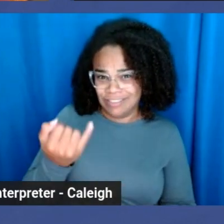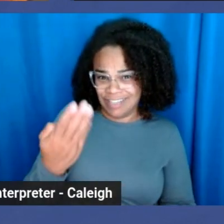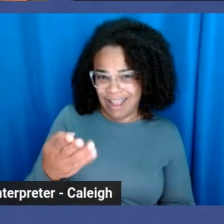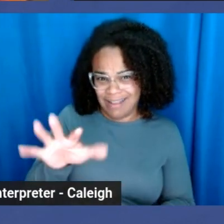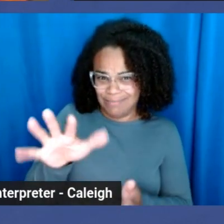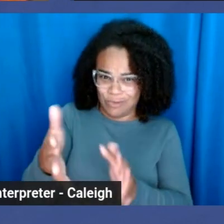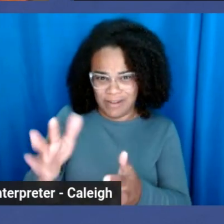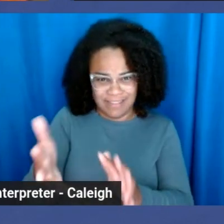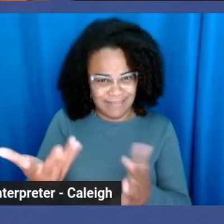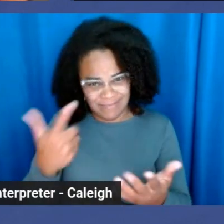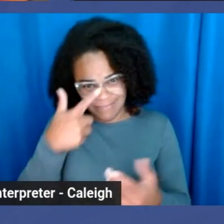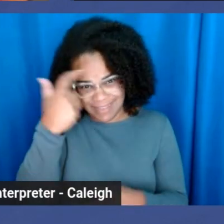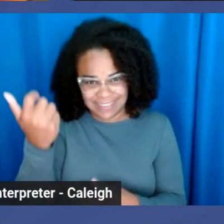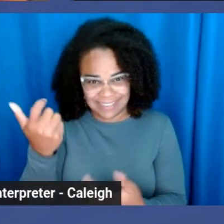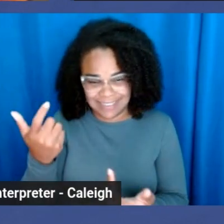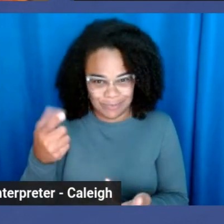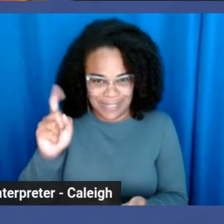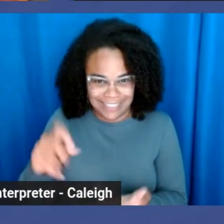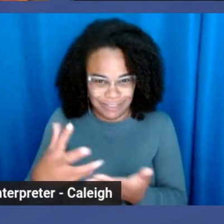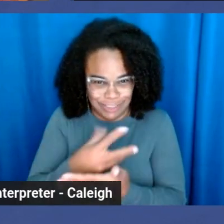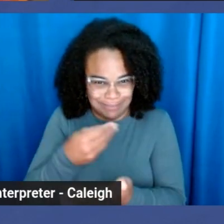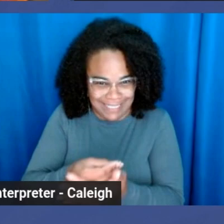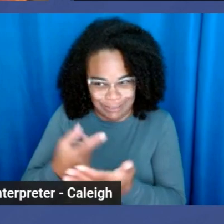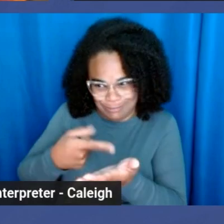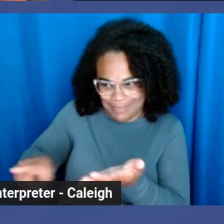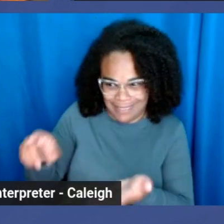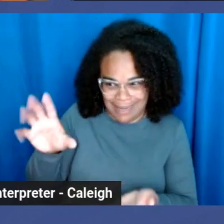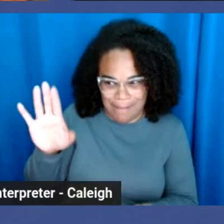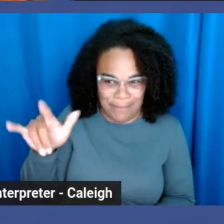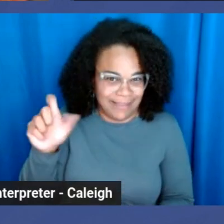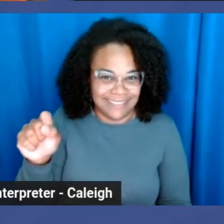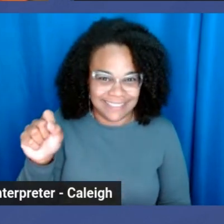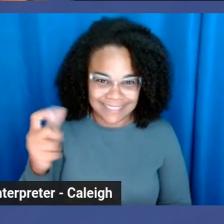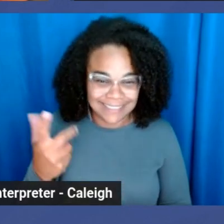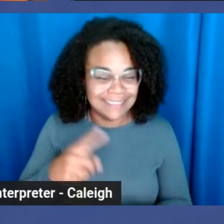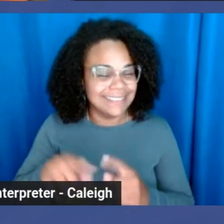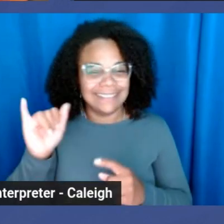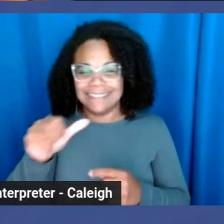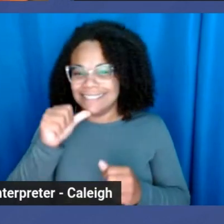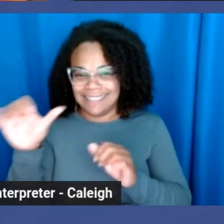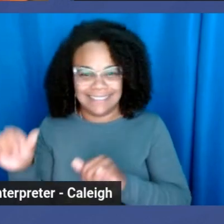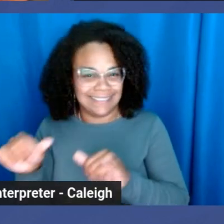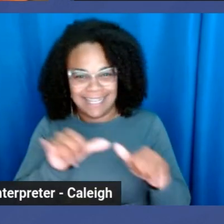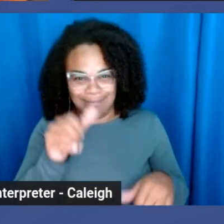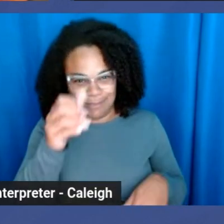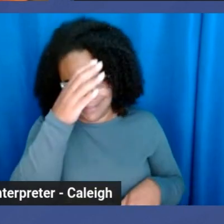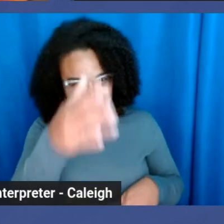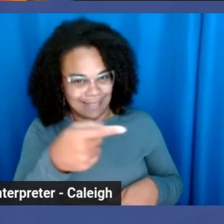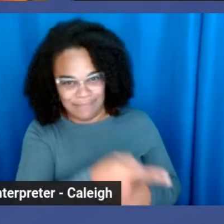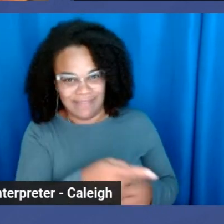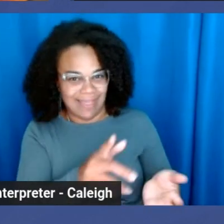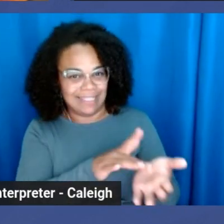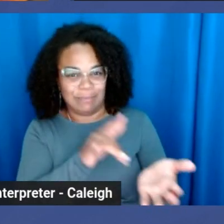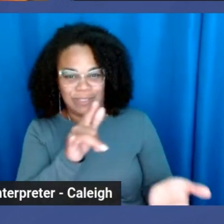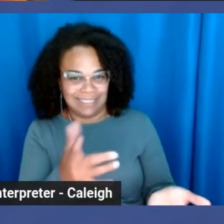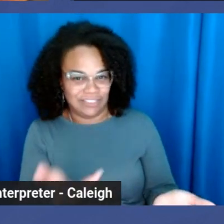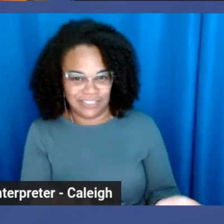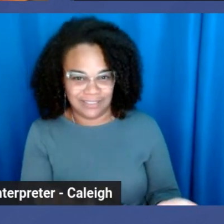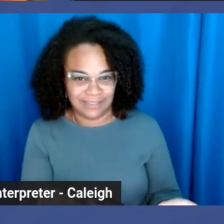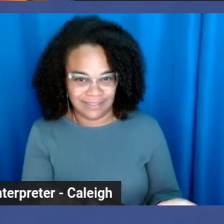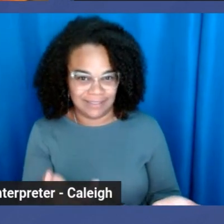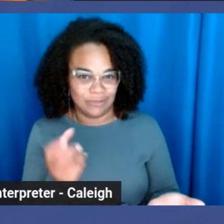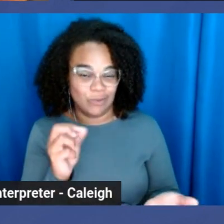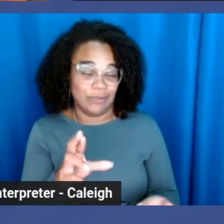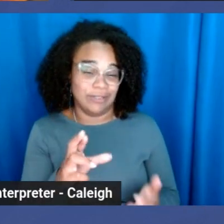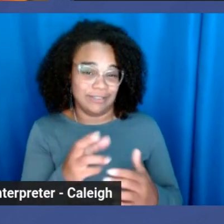of economic necessity, and we have to pay the bills, right? That's not the same thing as exploitation, and let alone